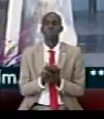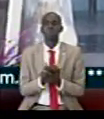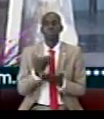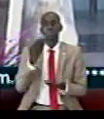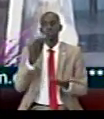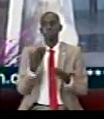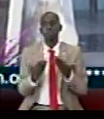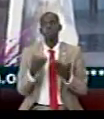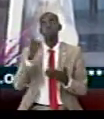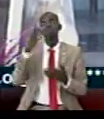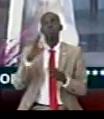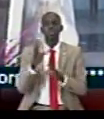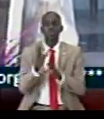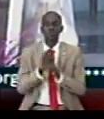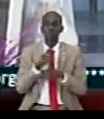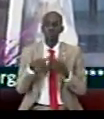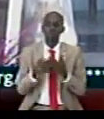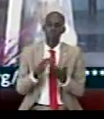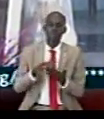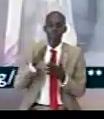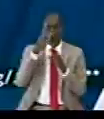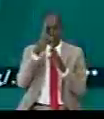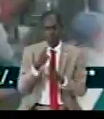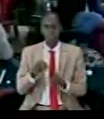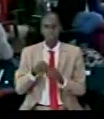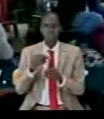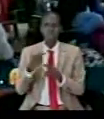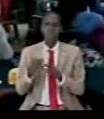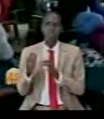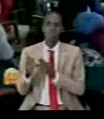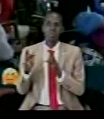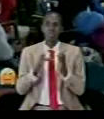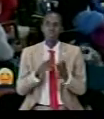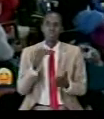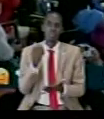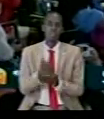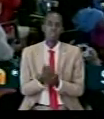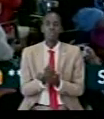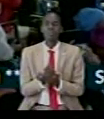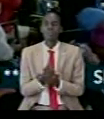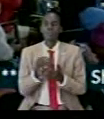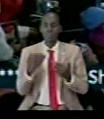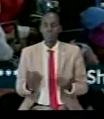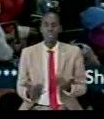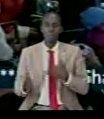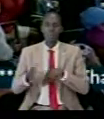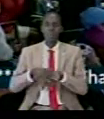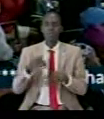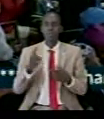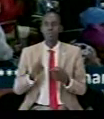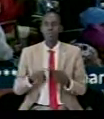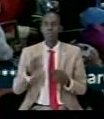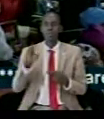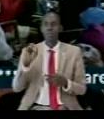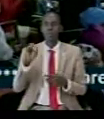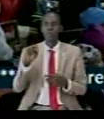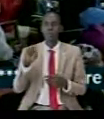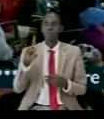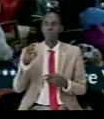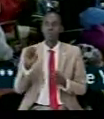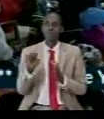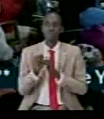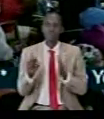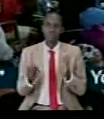God receive the glory and honor in the name of Jesus. And now we return to the coordinating overseer for